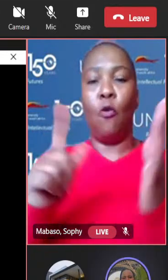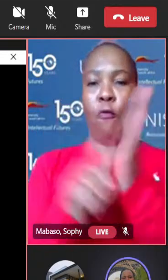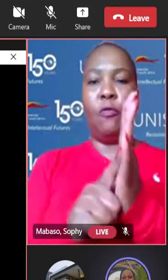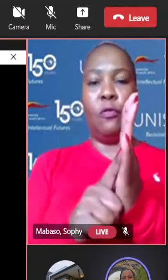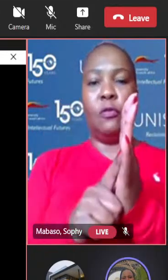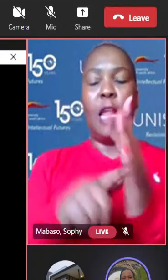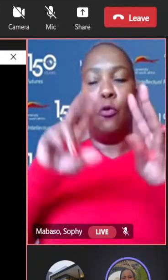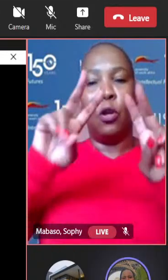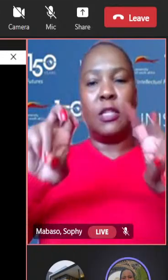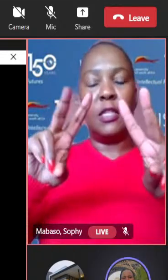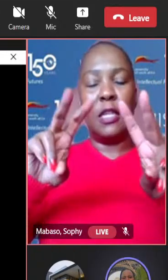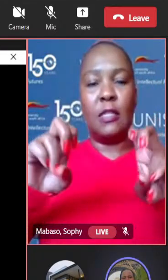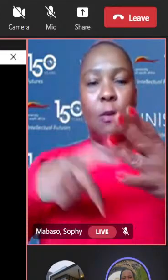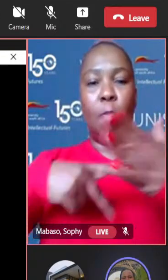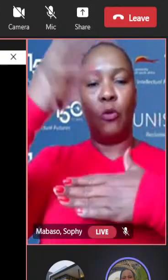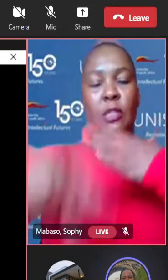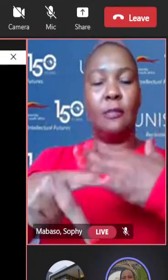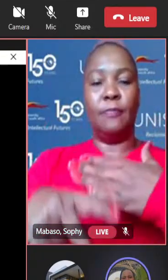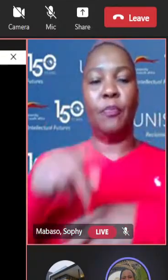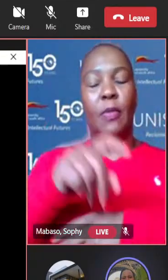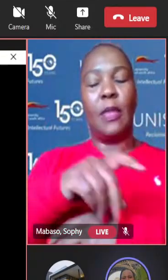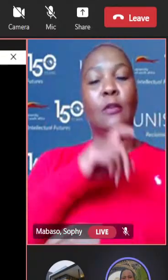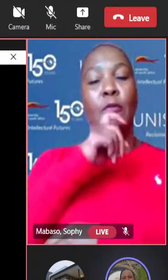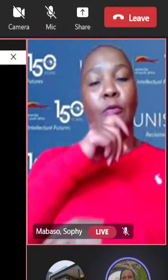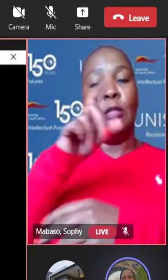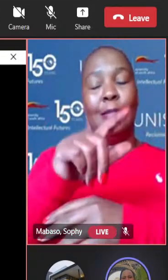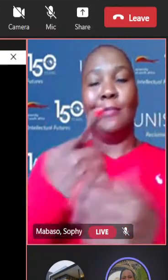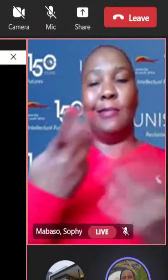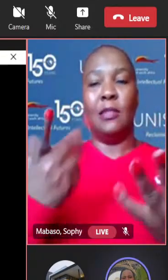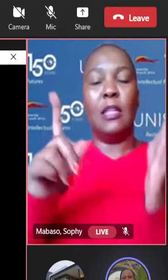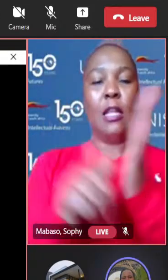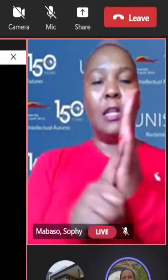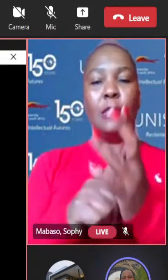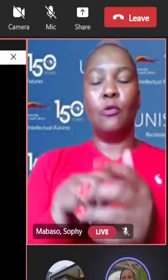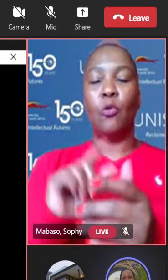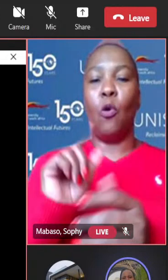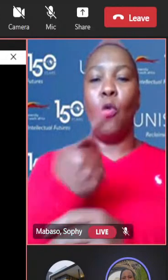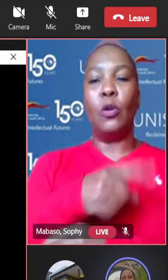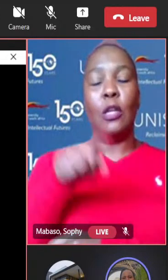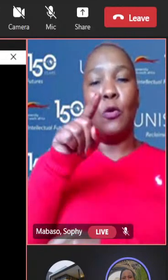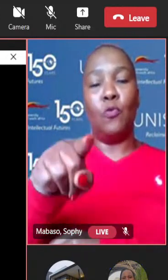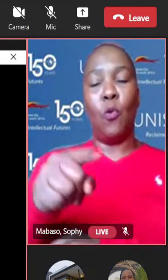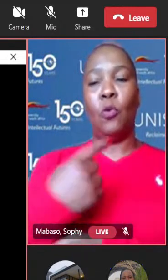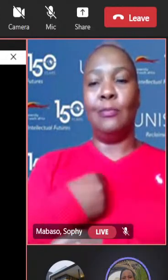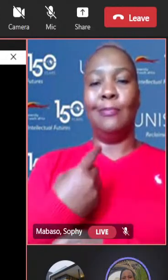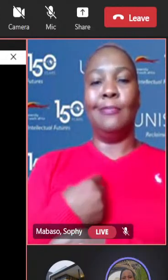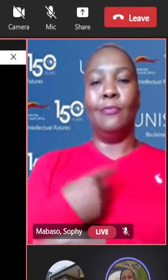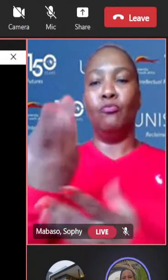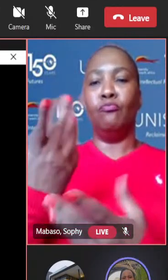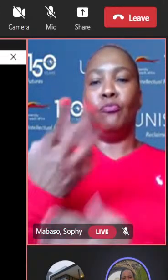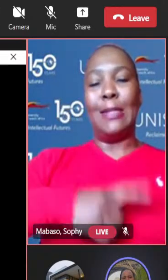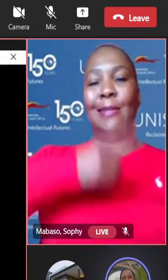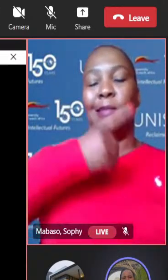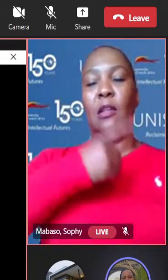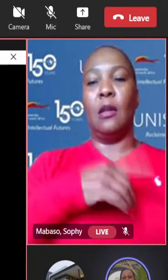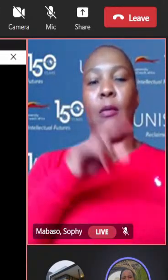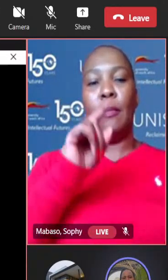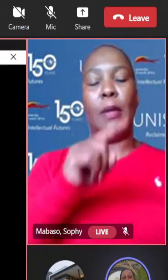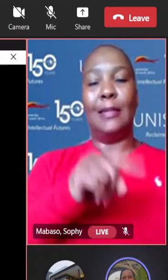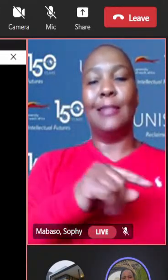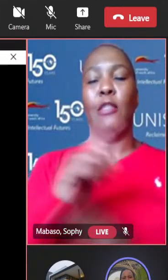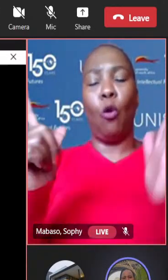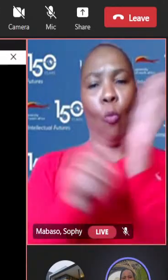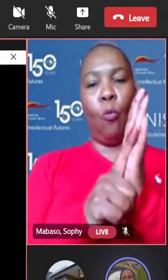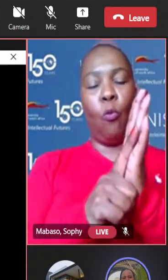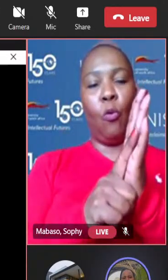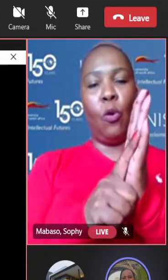The ethical use of information does not only reflect a person's integrity, but it is also mandated by law. This may